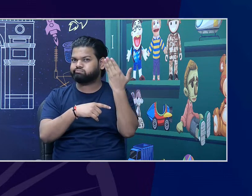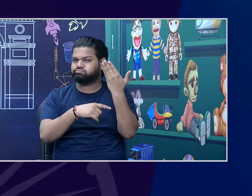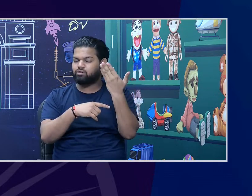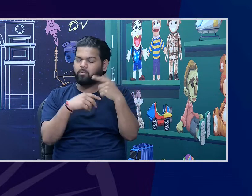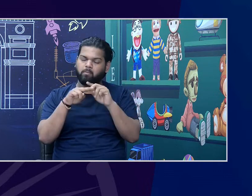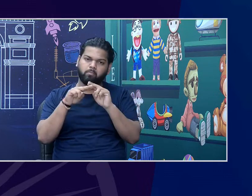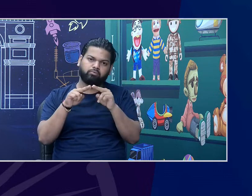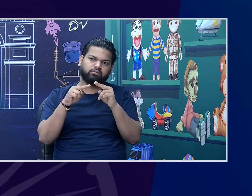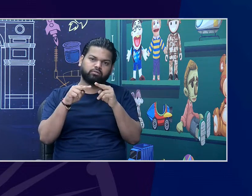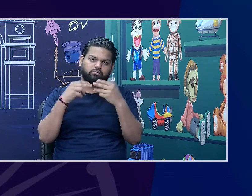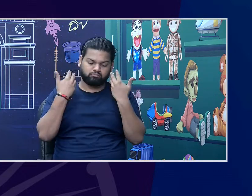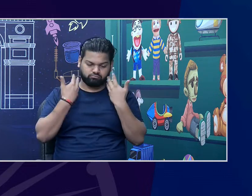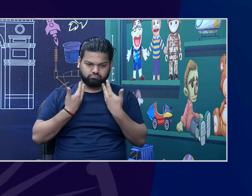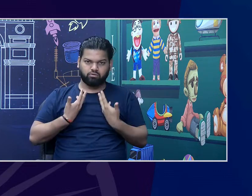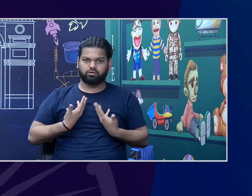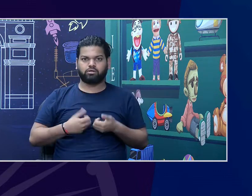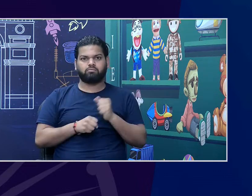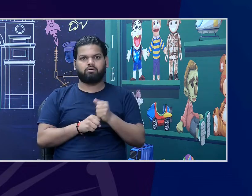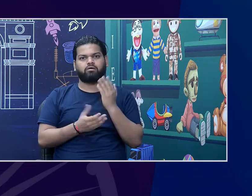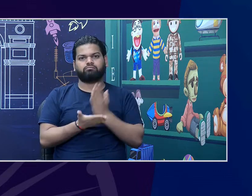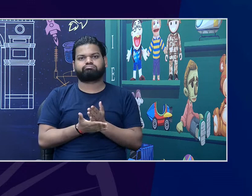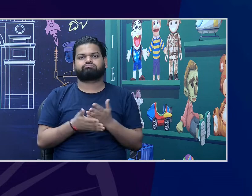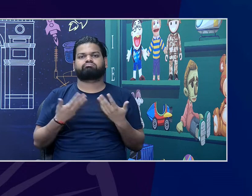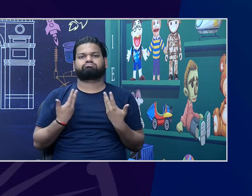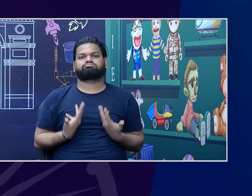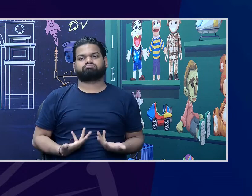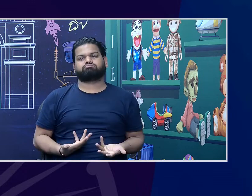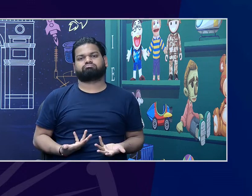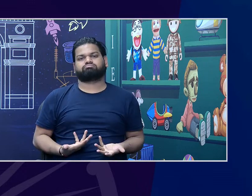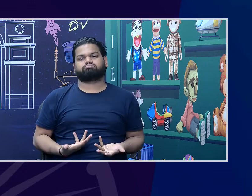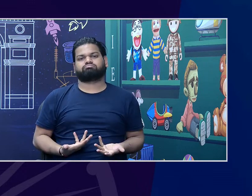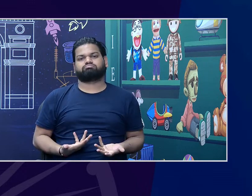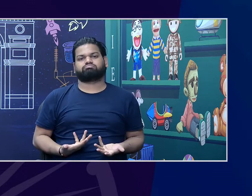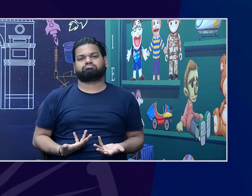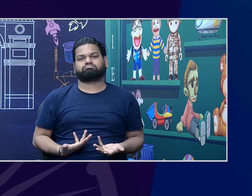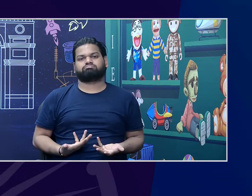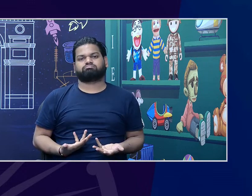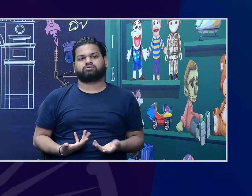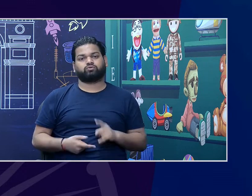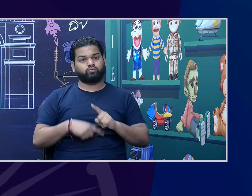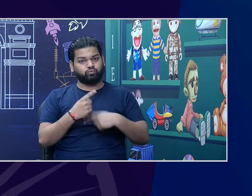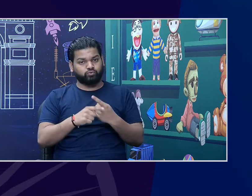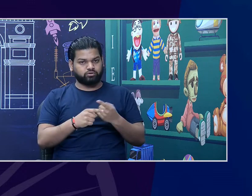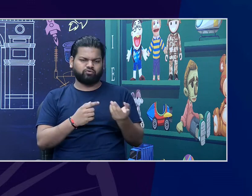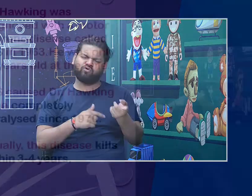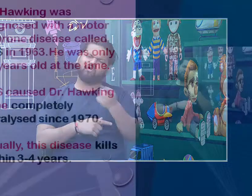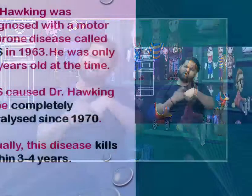difficult position to be in. But in spite of that, we all know how much he has achieved.